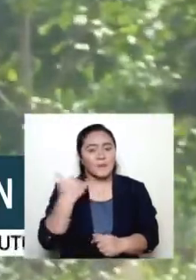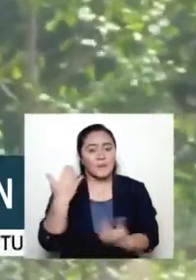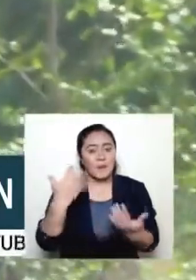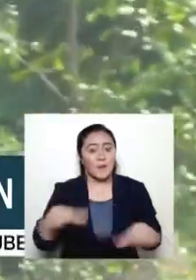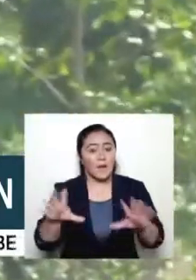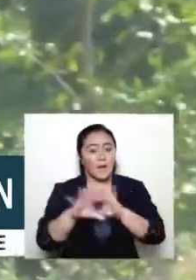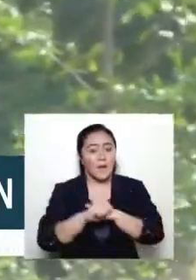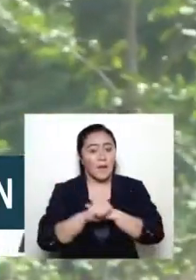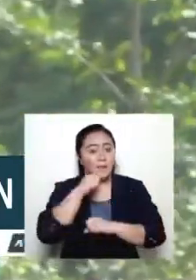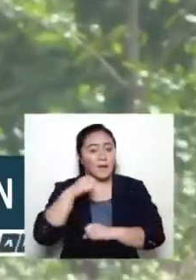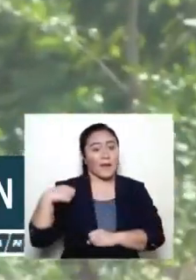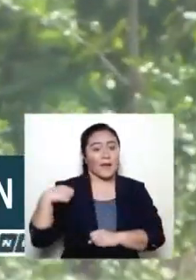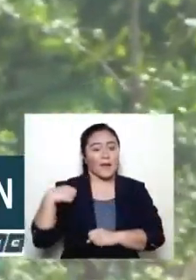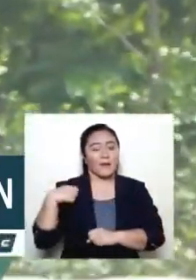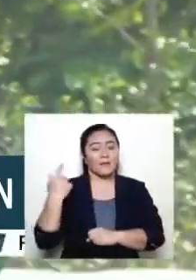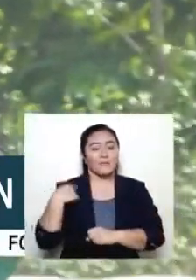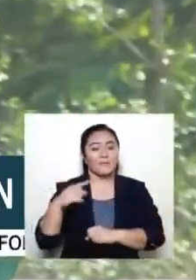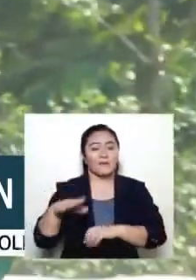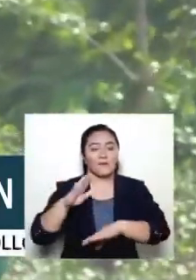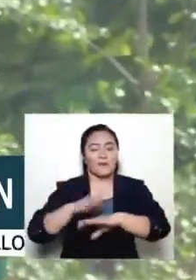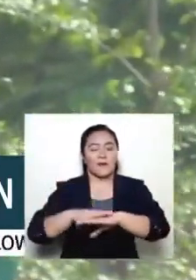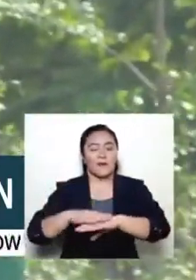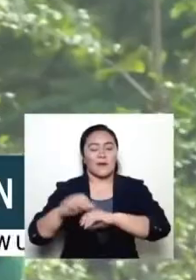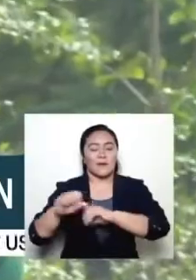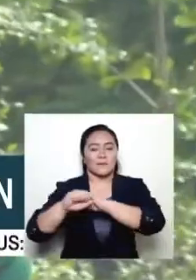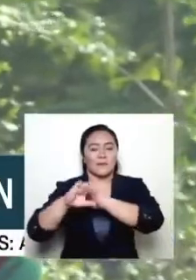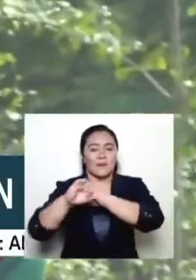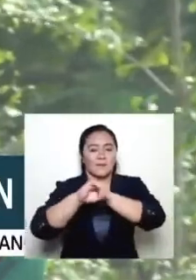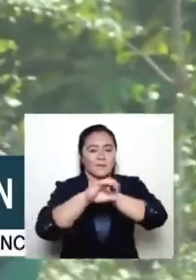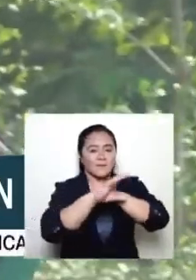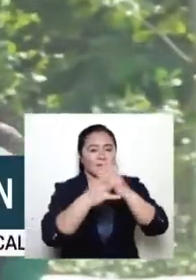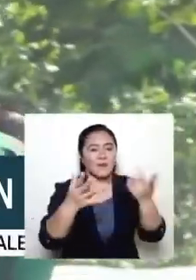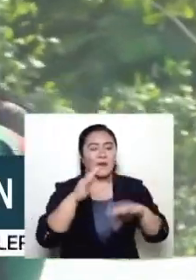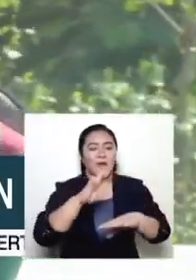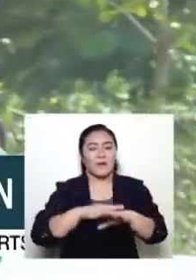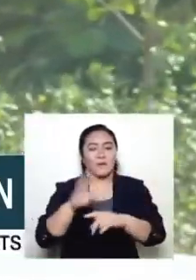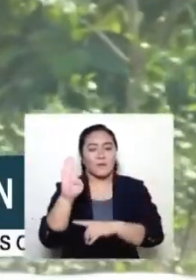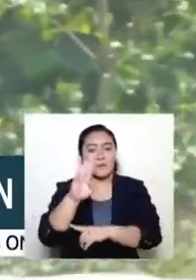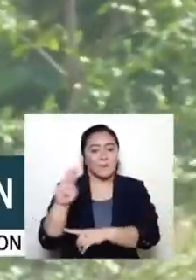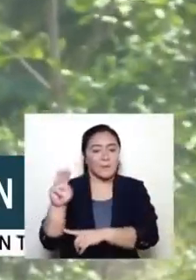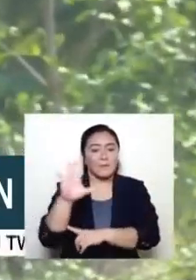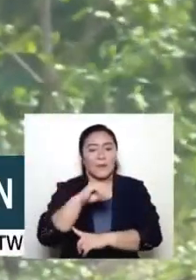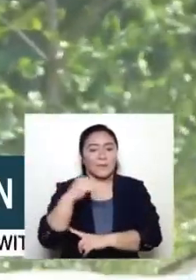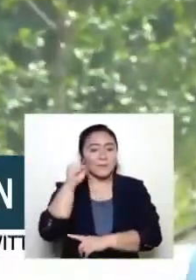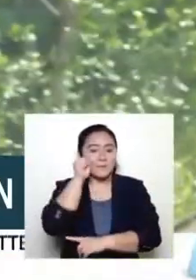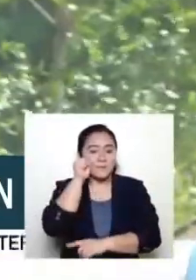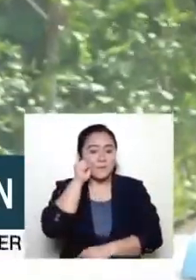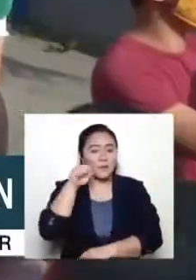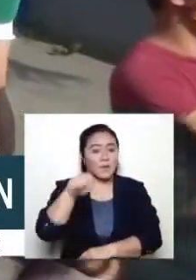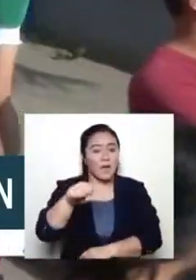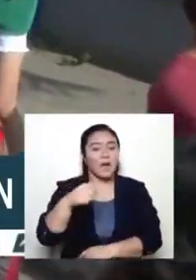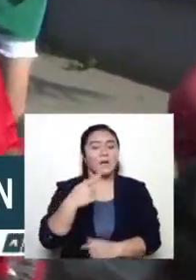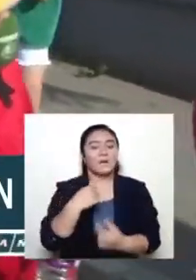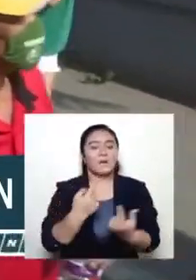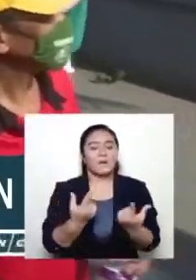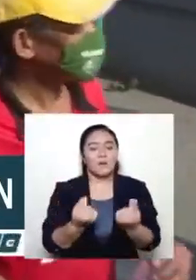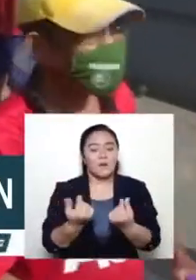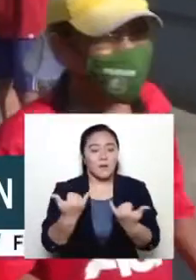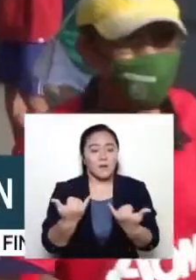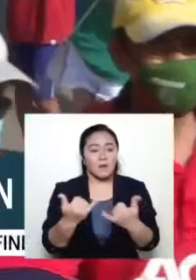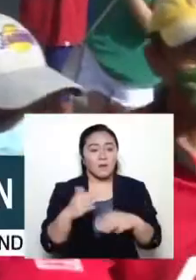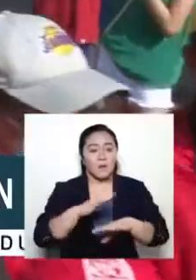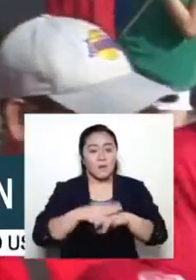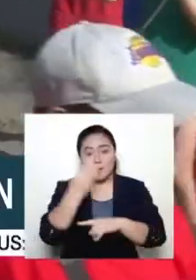from physical campaigning, Unity in Tandem Bongbong Marcos and Sara Duterte are here in Bulacan